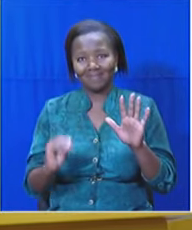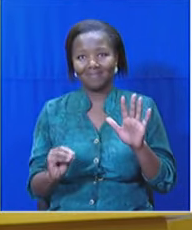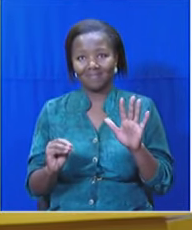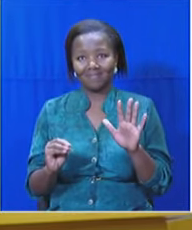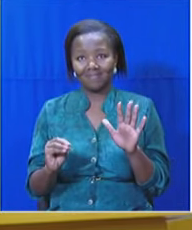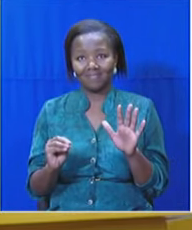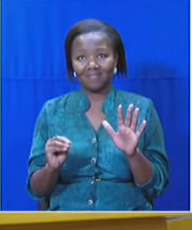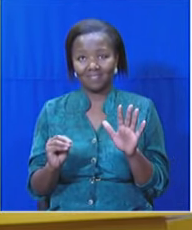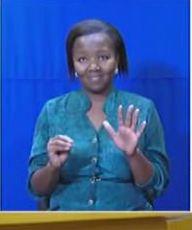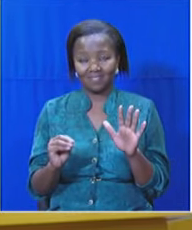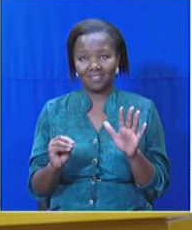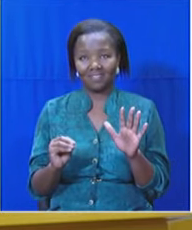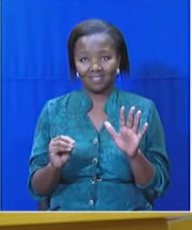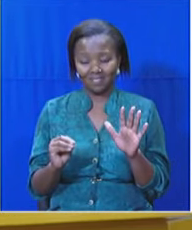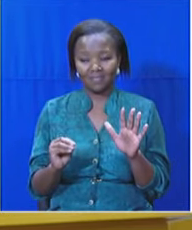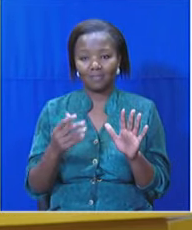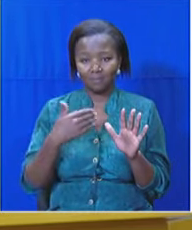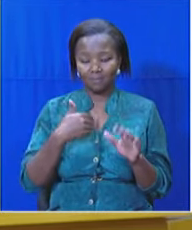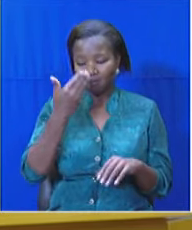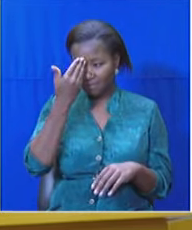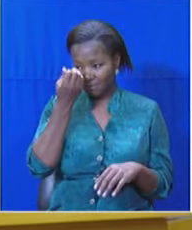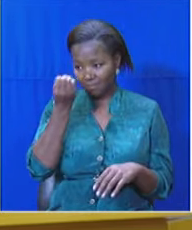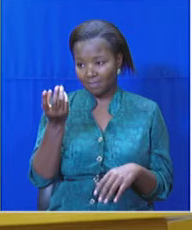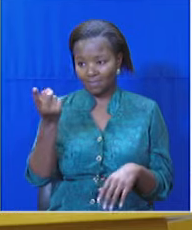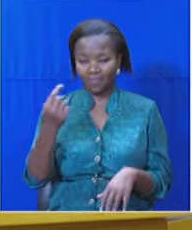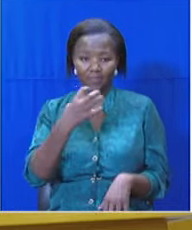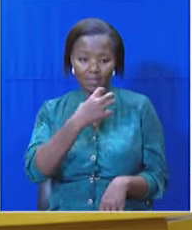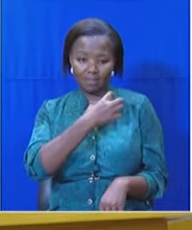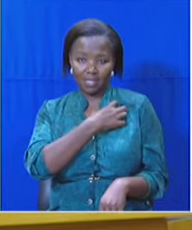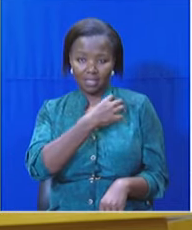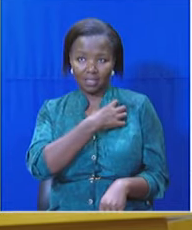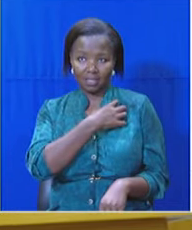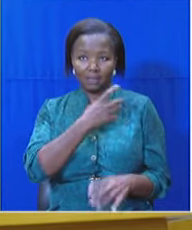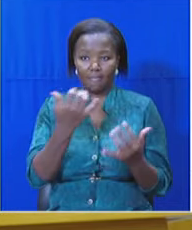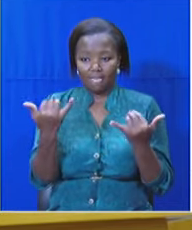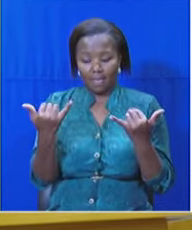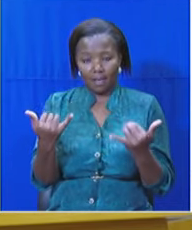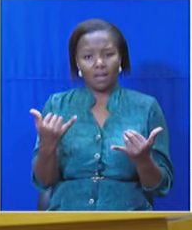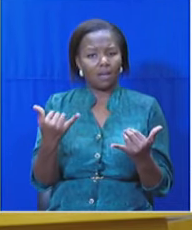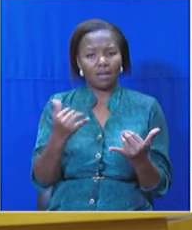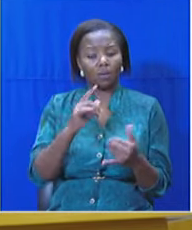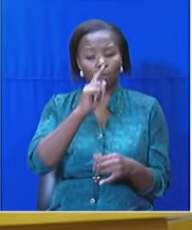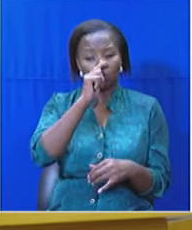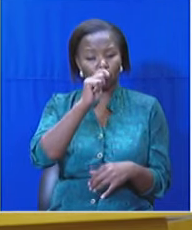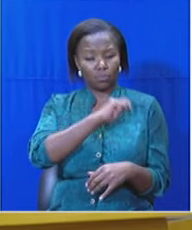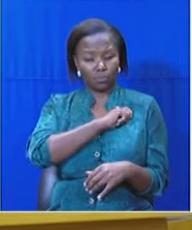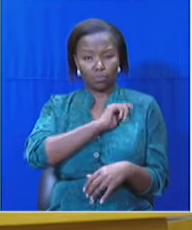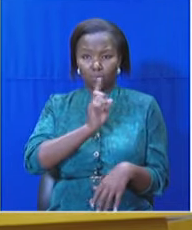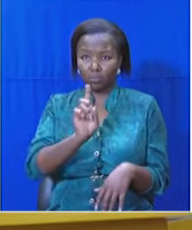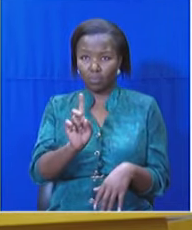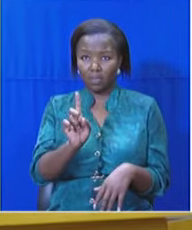And say, Minister, that what is also a given fact is that the